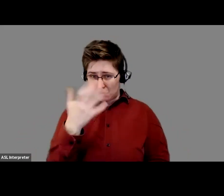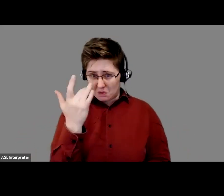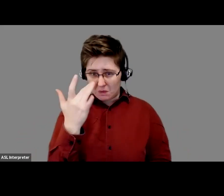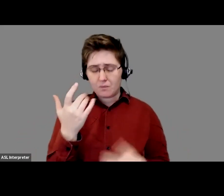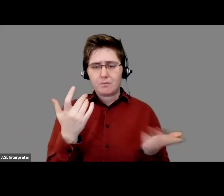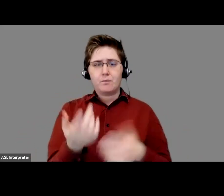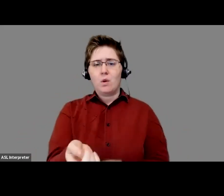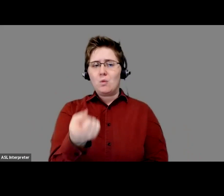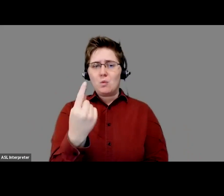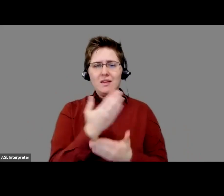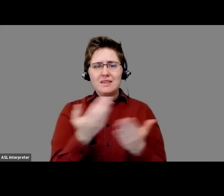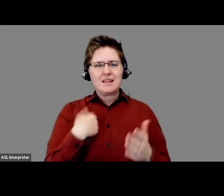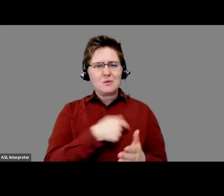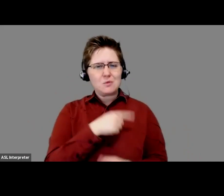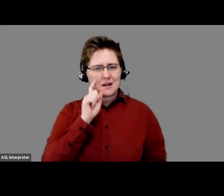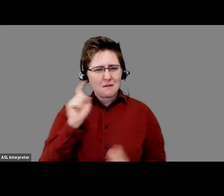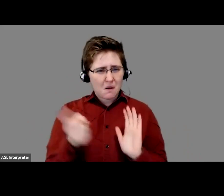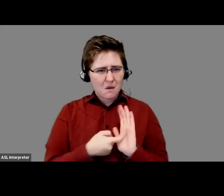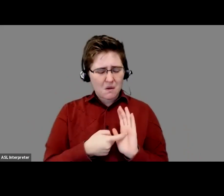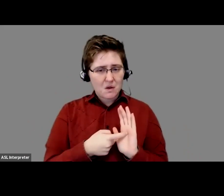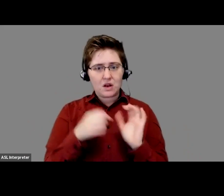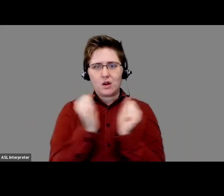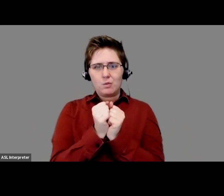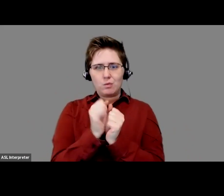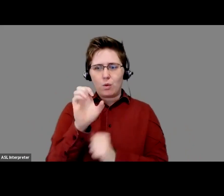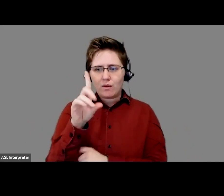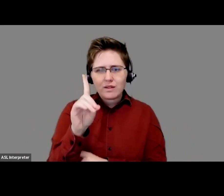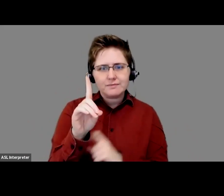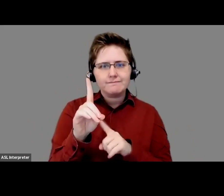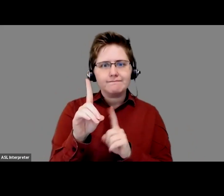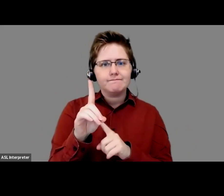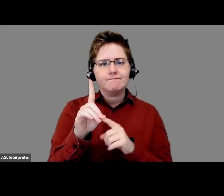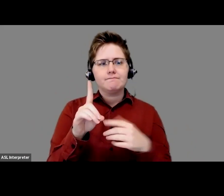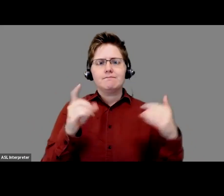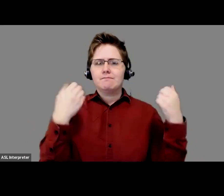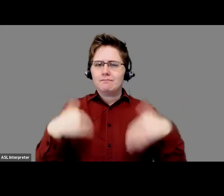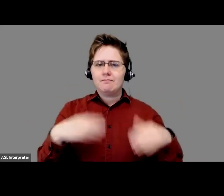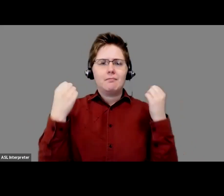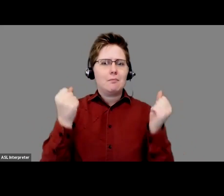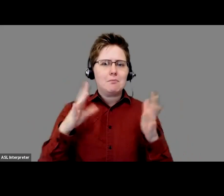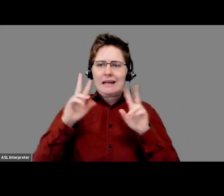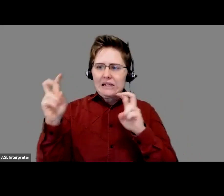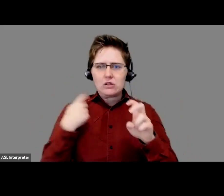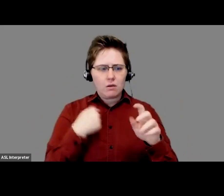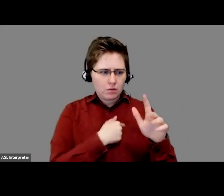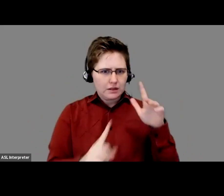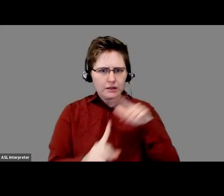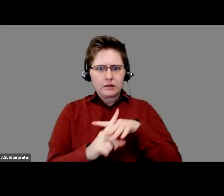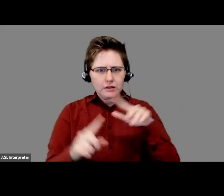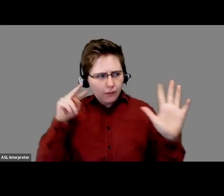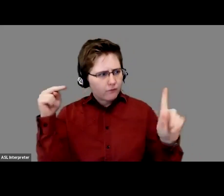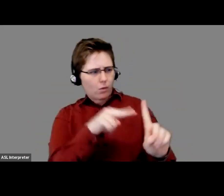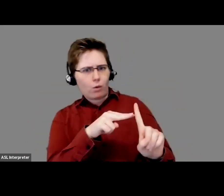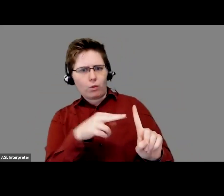because one of the things that we've noticed with COVID is that a lot of the issues that are being highlighted now are